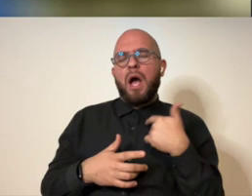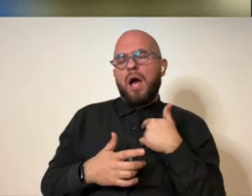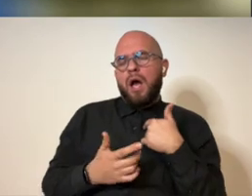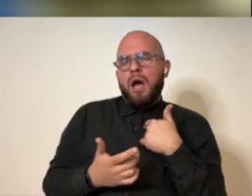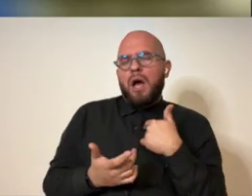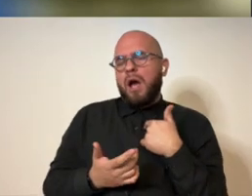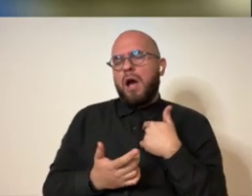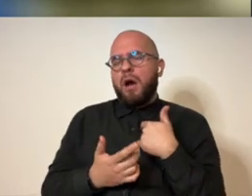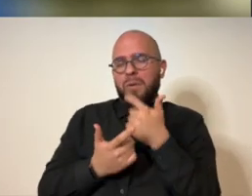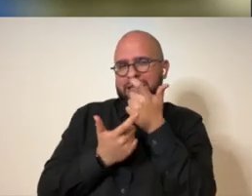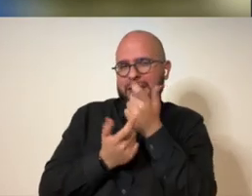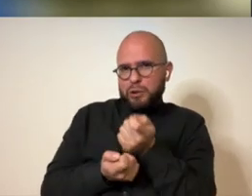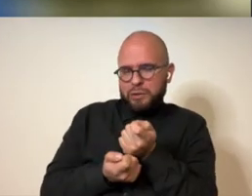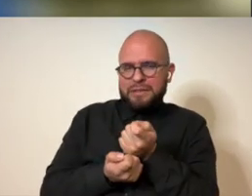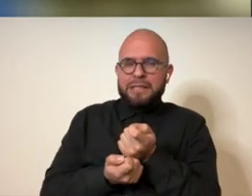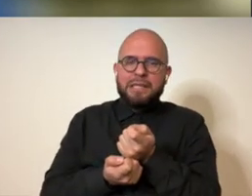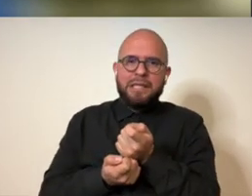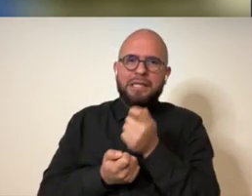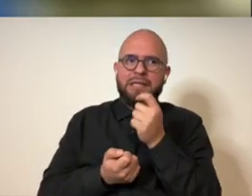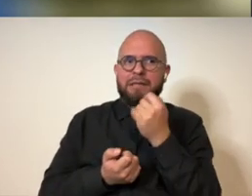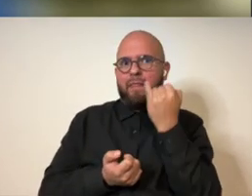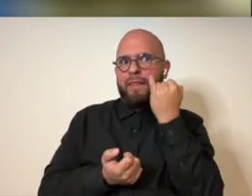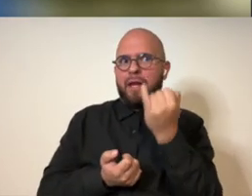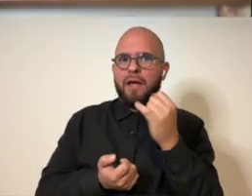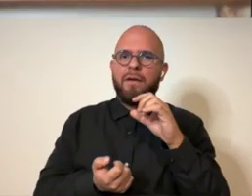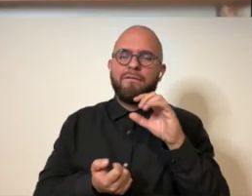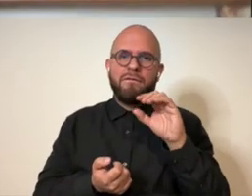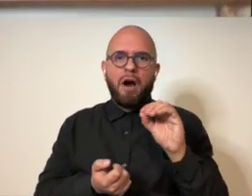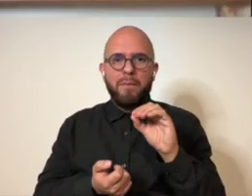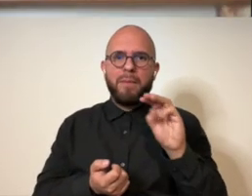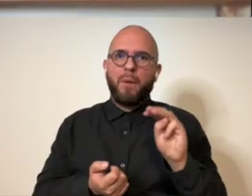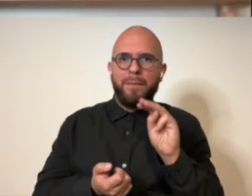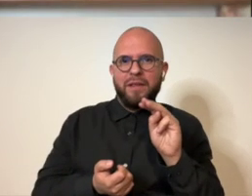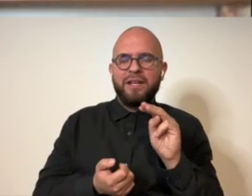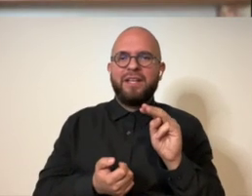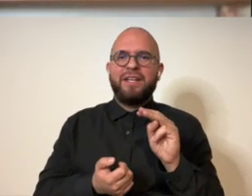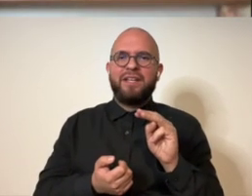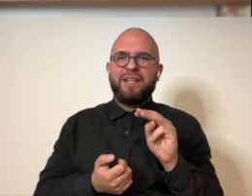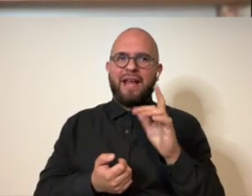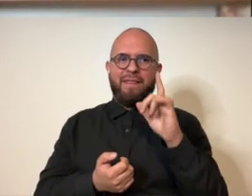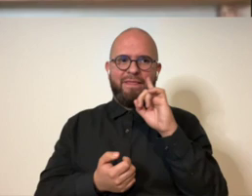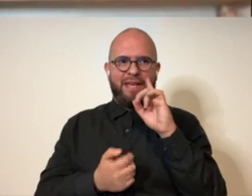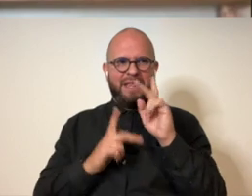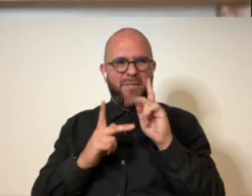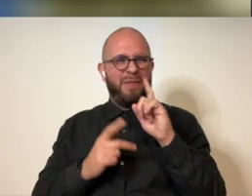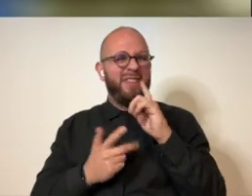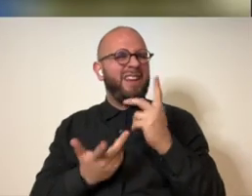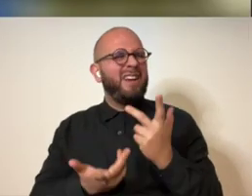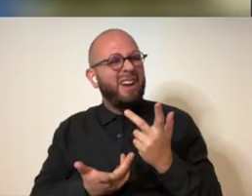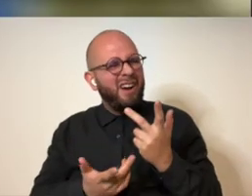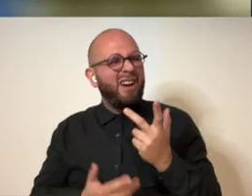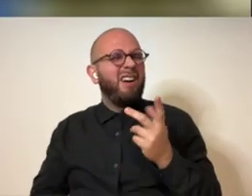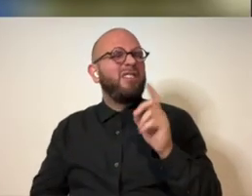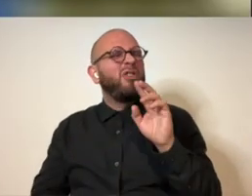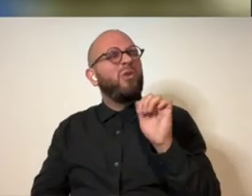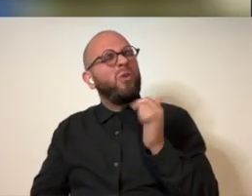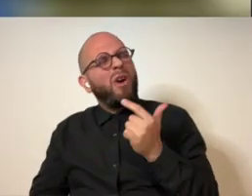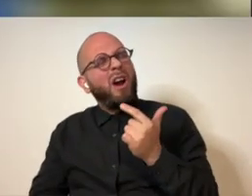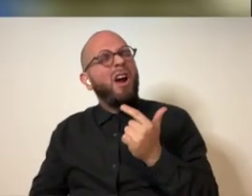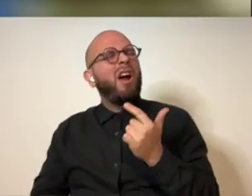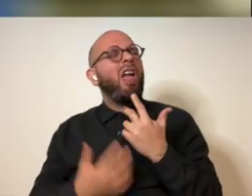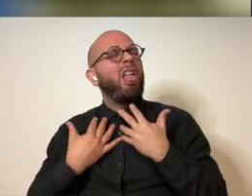disability in a positive light as well. So I was interested in this idea of opulent mobility